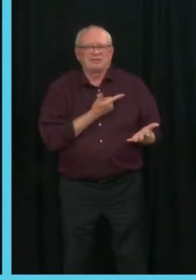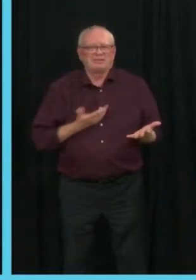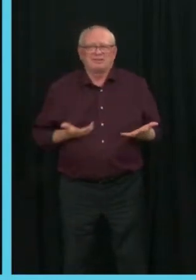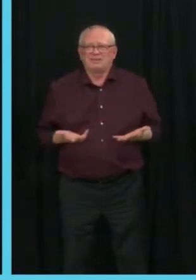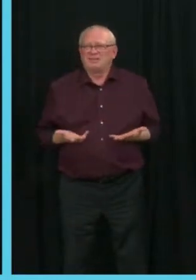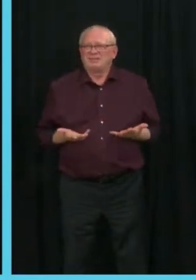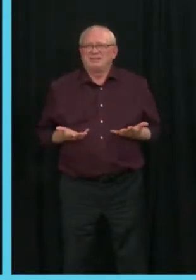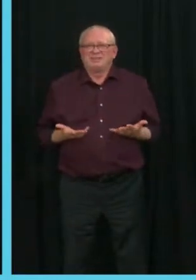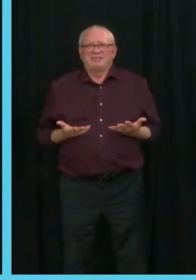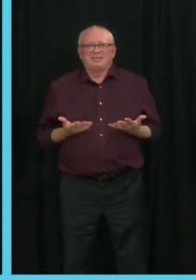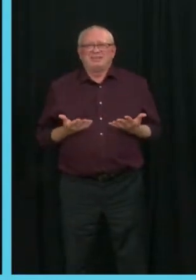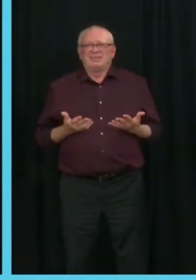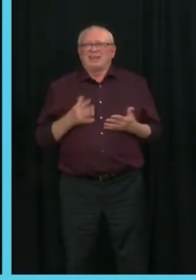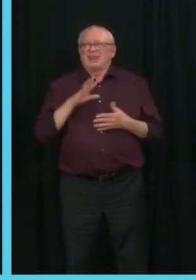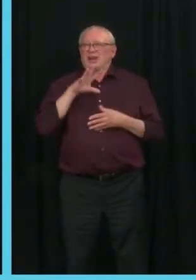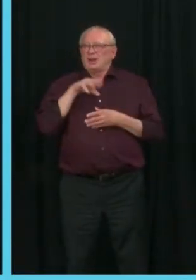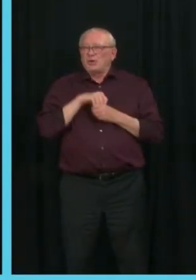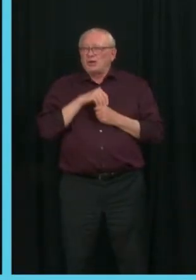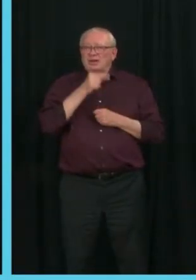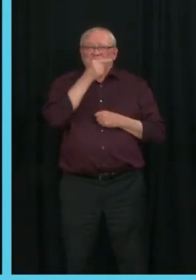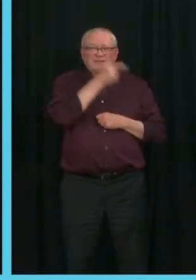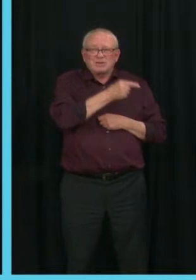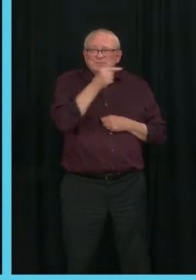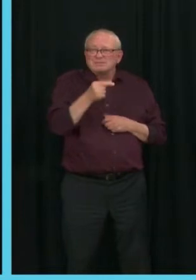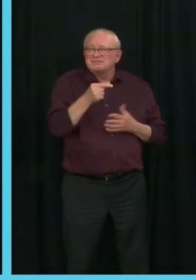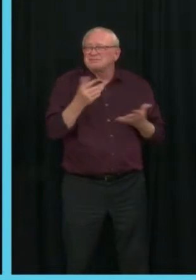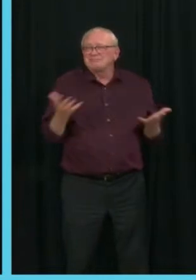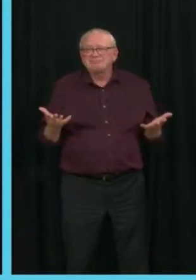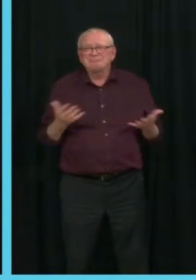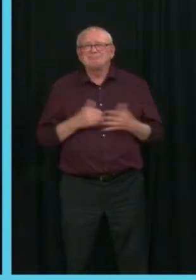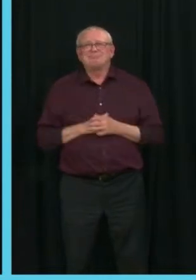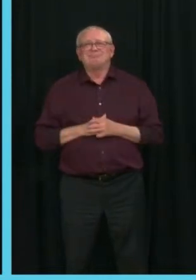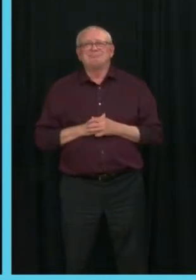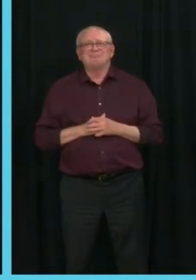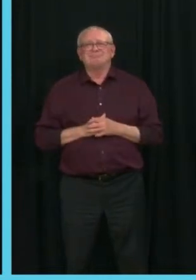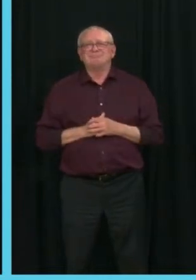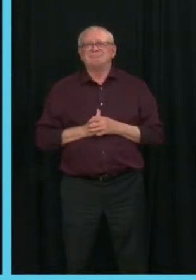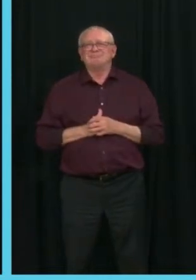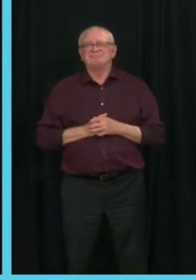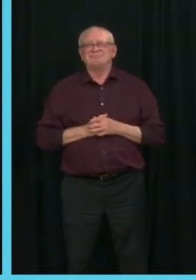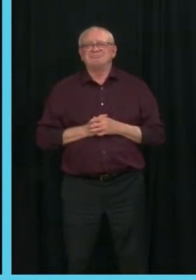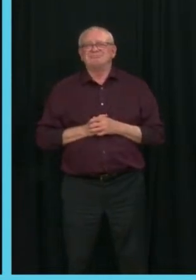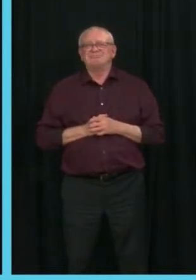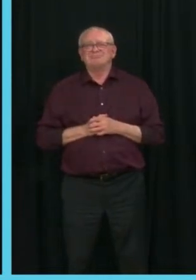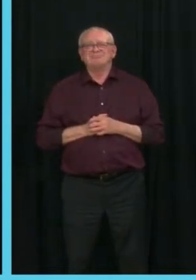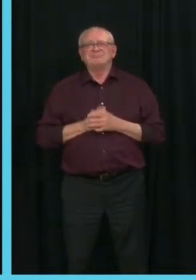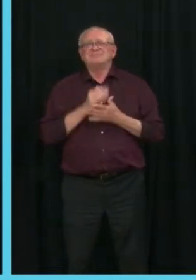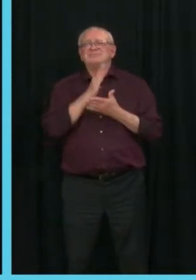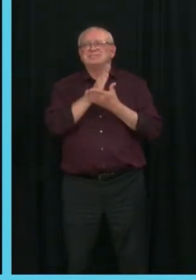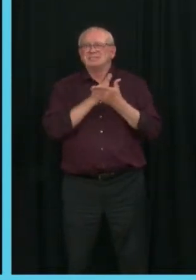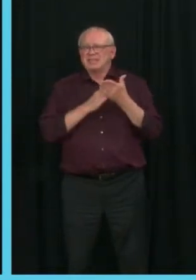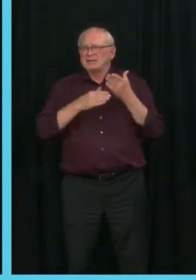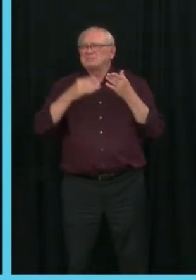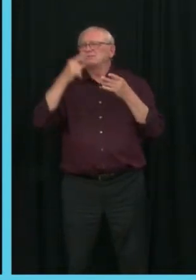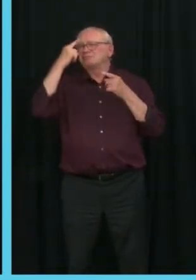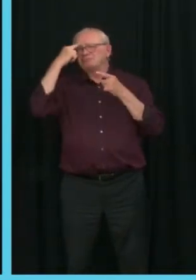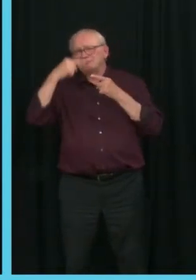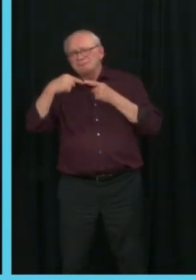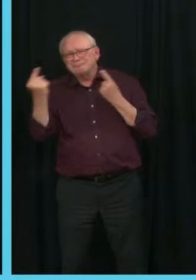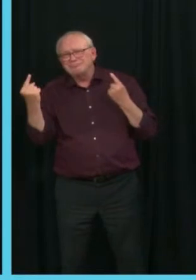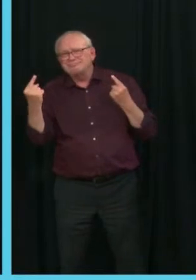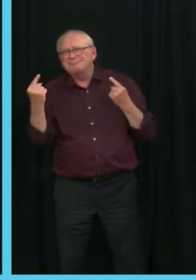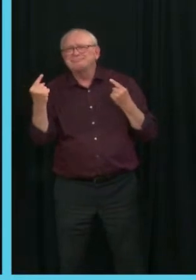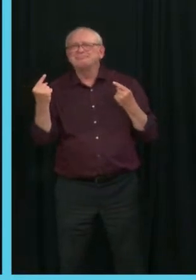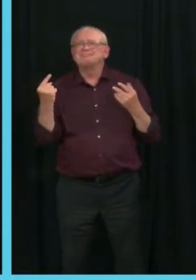our government caucus. There have been very strongly held and passionate divergent views about the best response